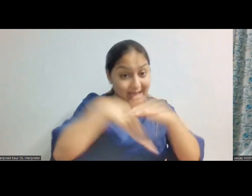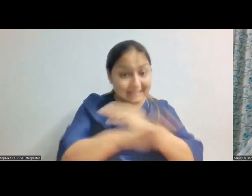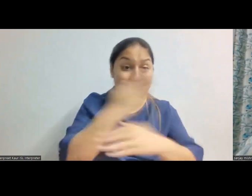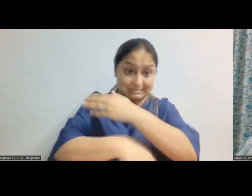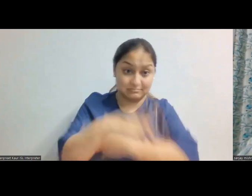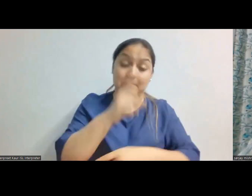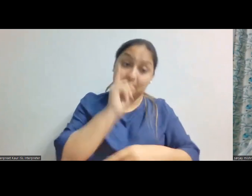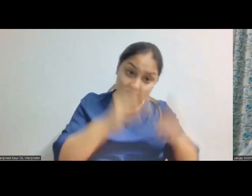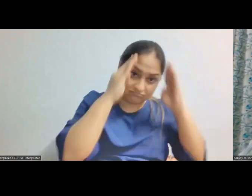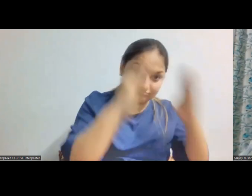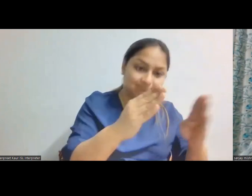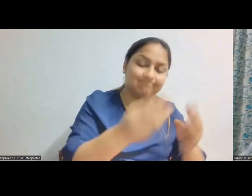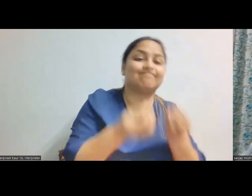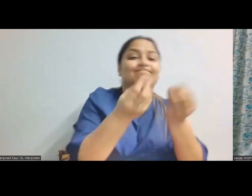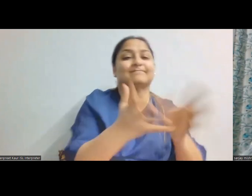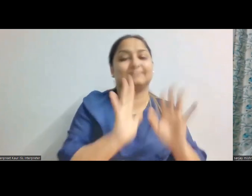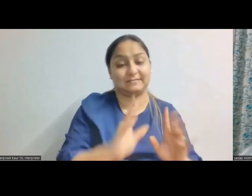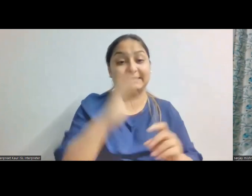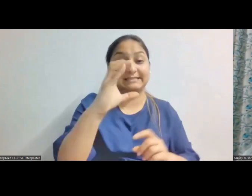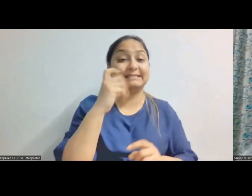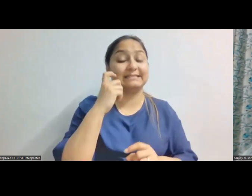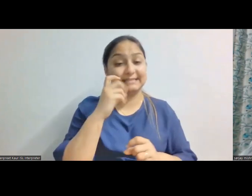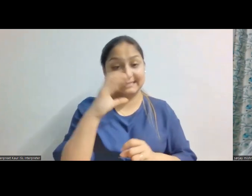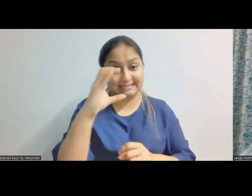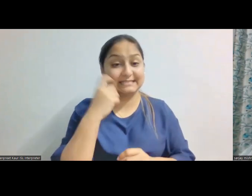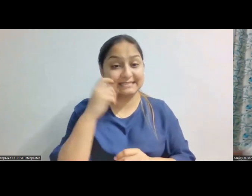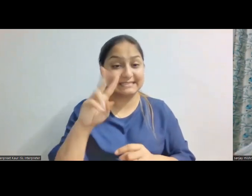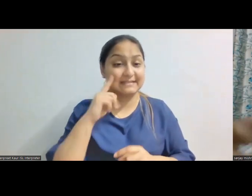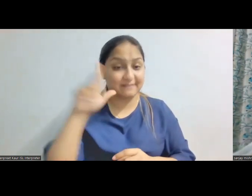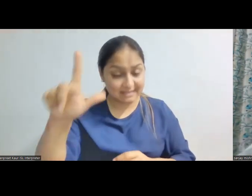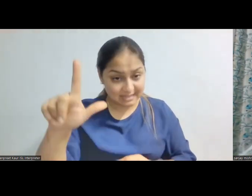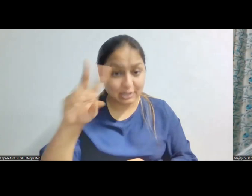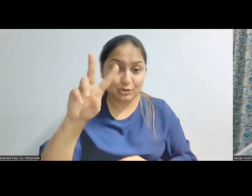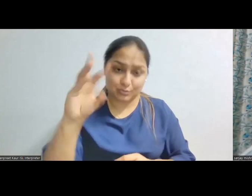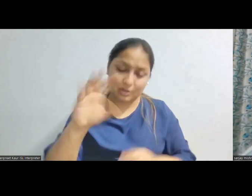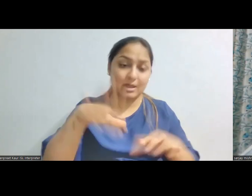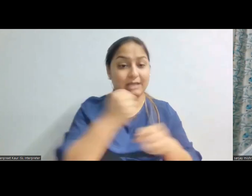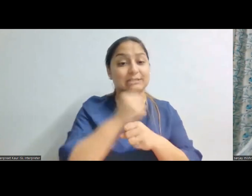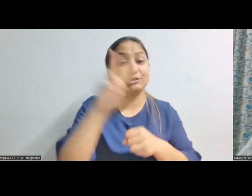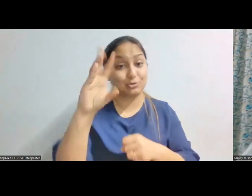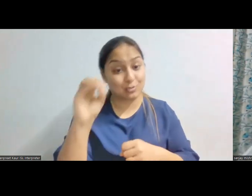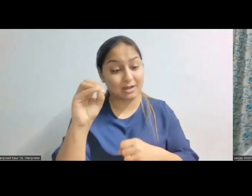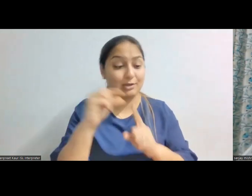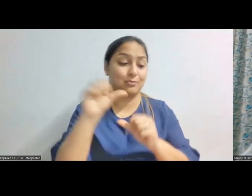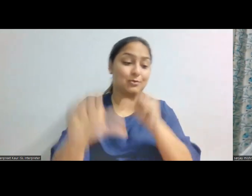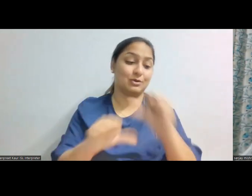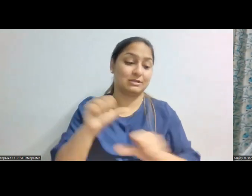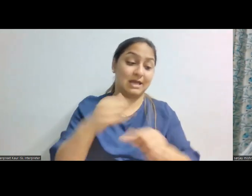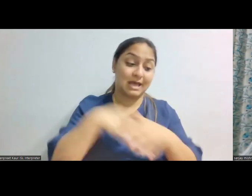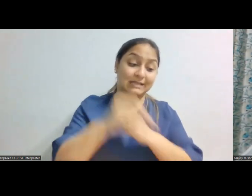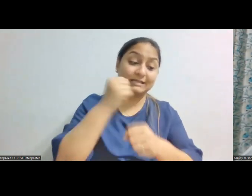this Civil 20 and G20 process, because all of us are sitting here under the G20